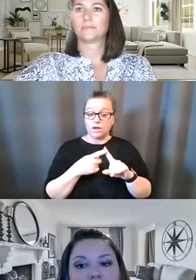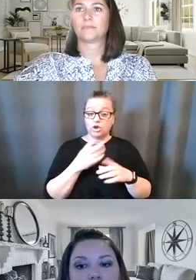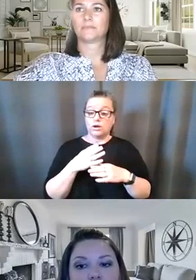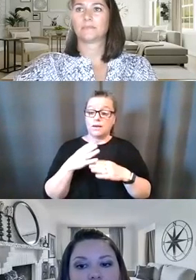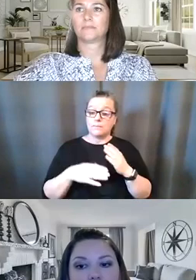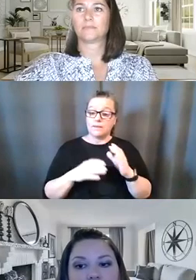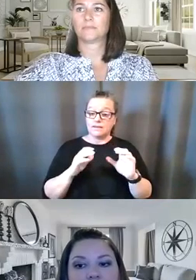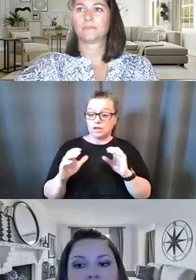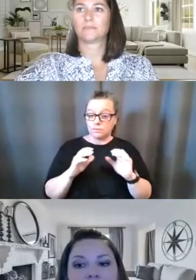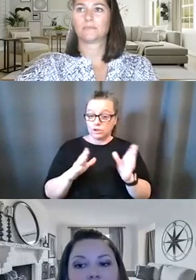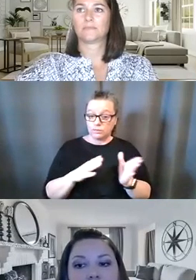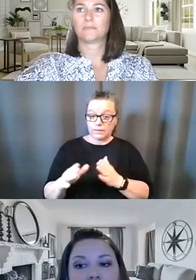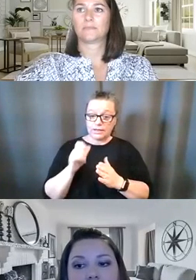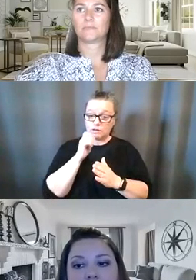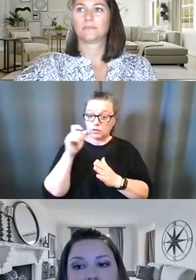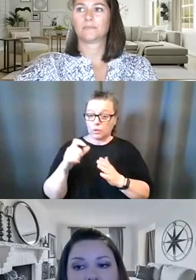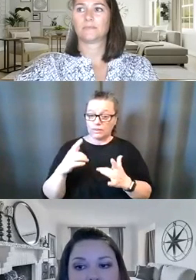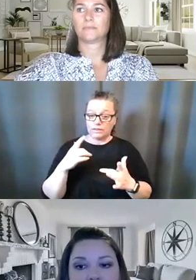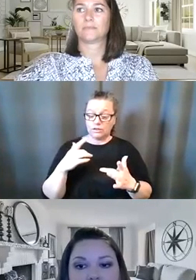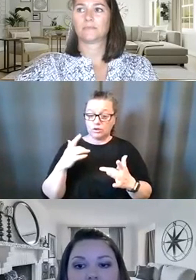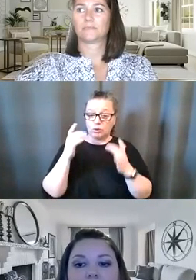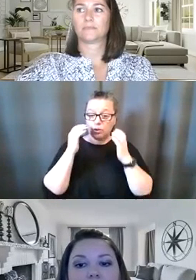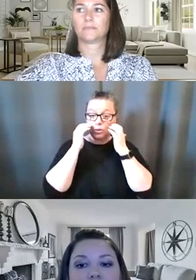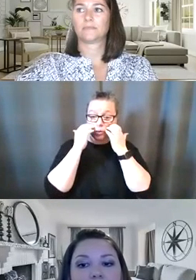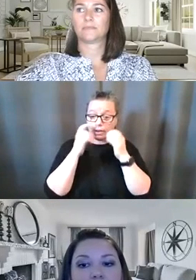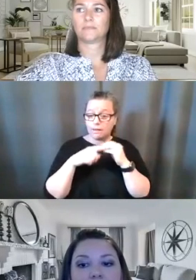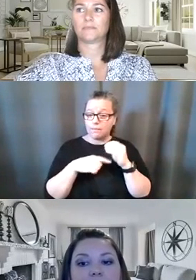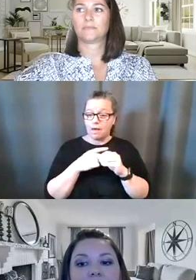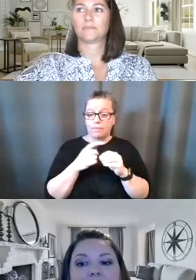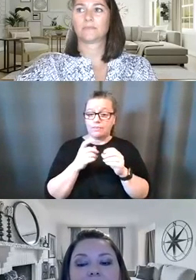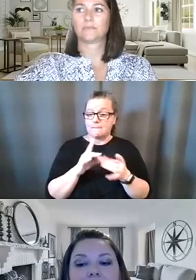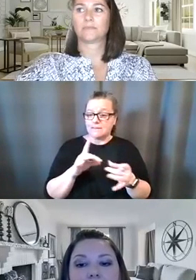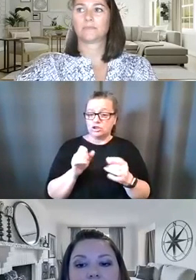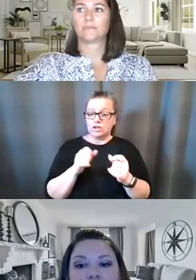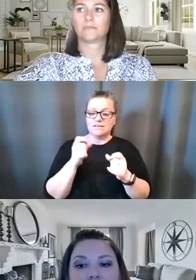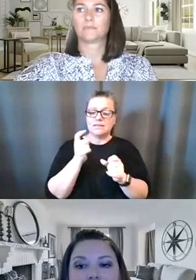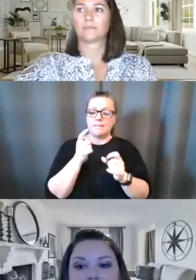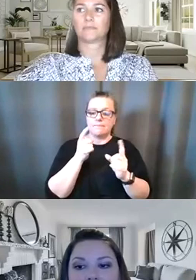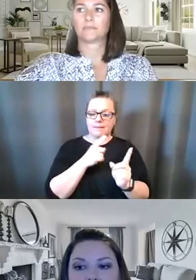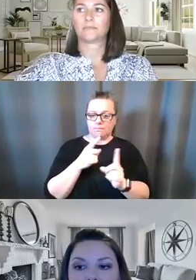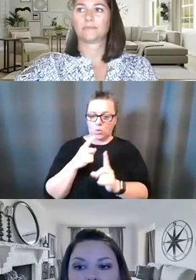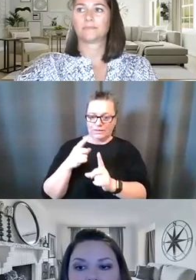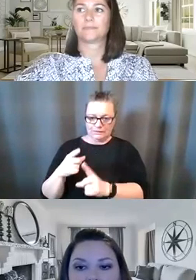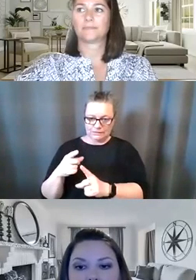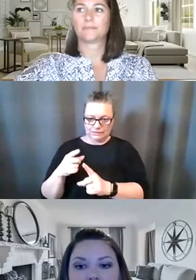plan, you don't need to worry about the composed message, just the main points that need to be